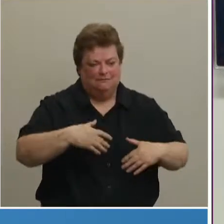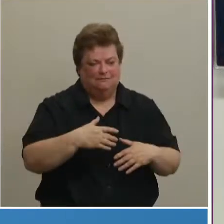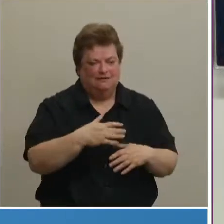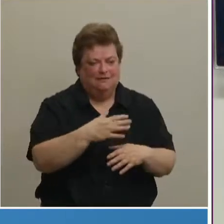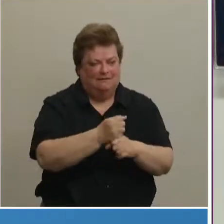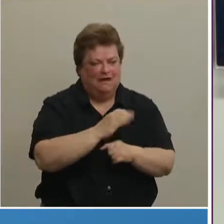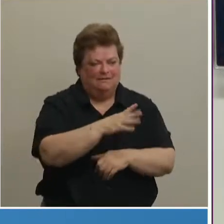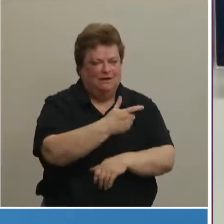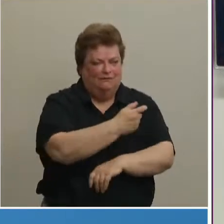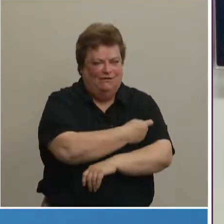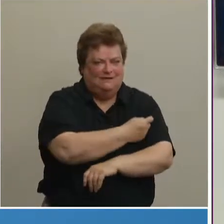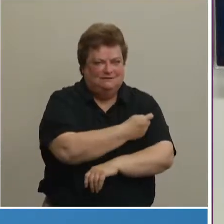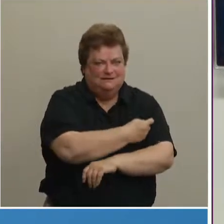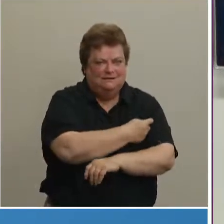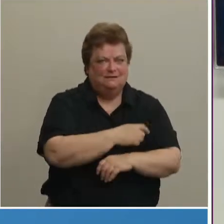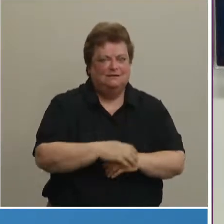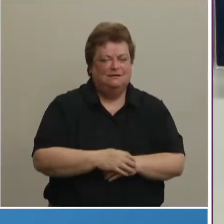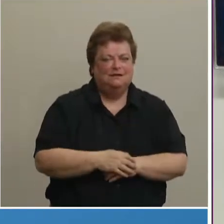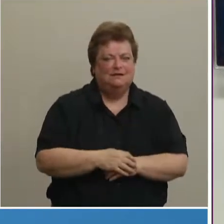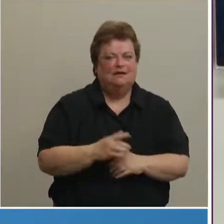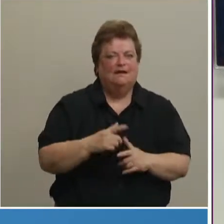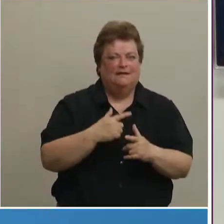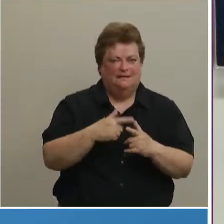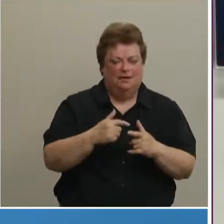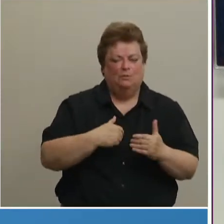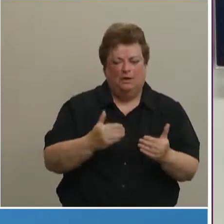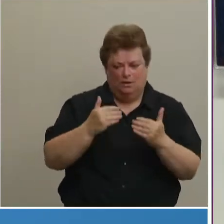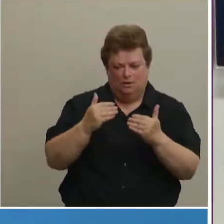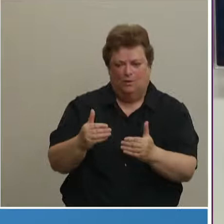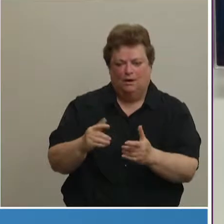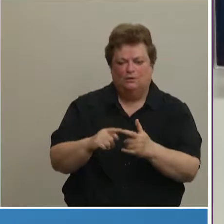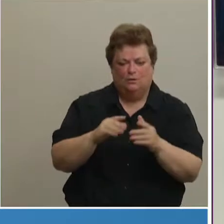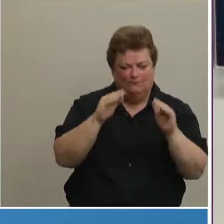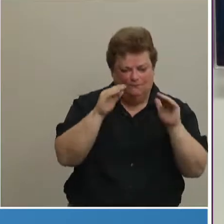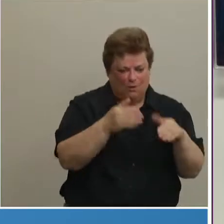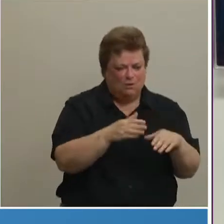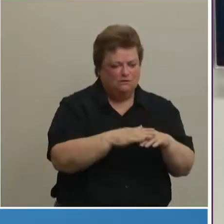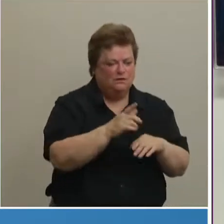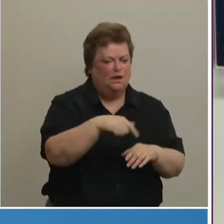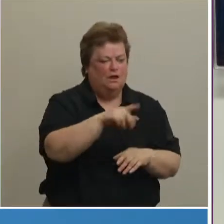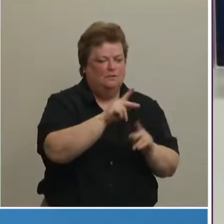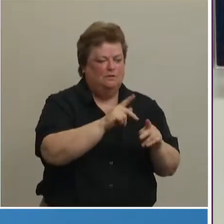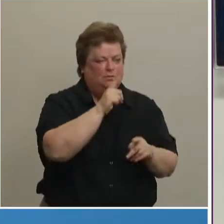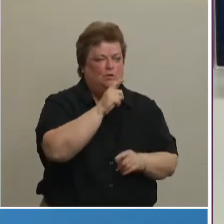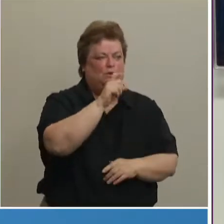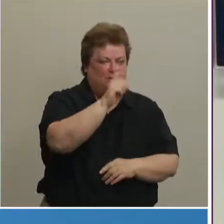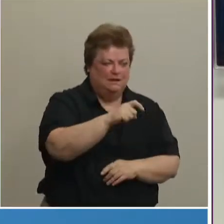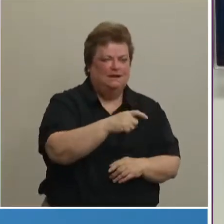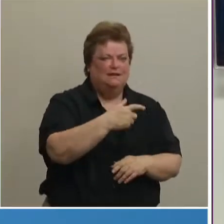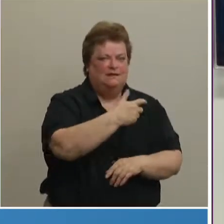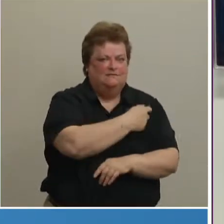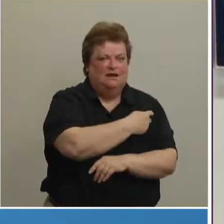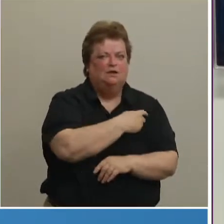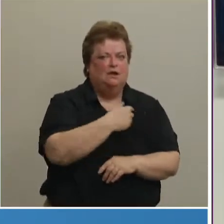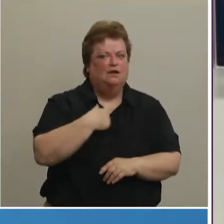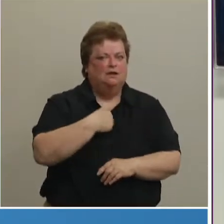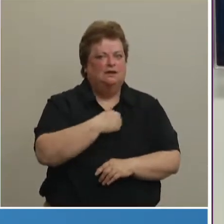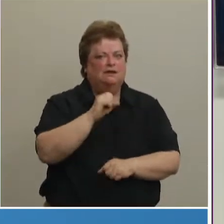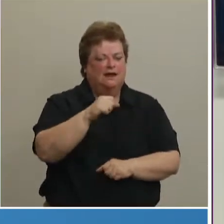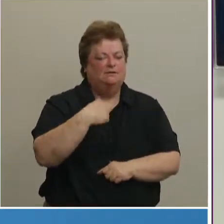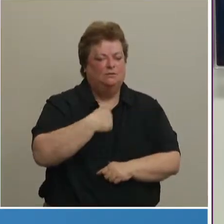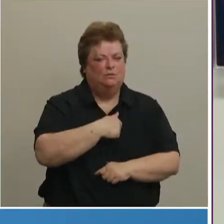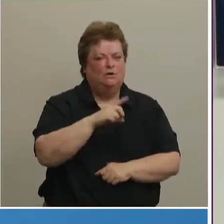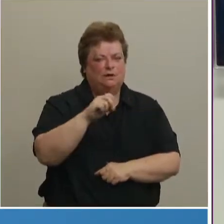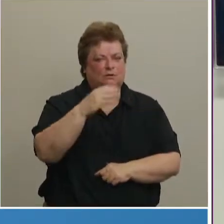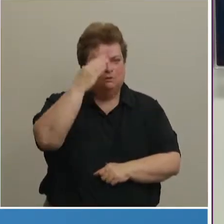already received their vaccine, and then we go on to focus on those who still need the vaccine. So we do know, we can look up and